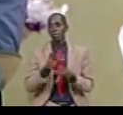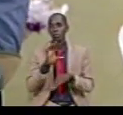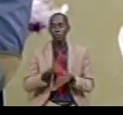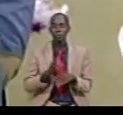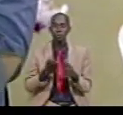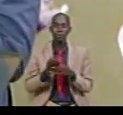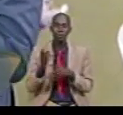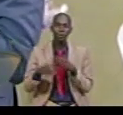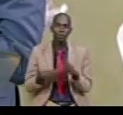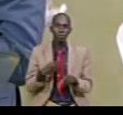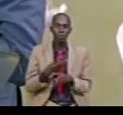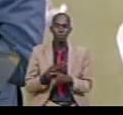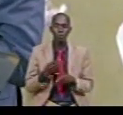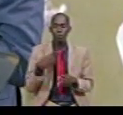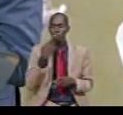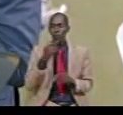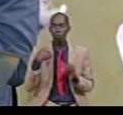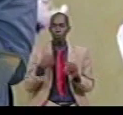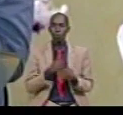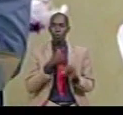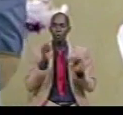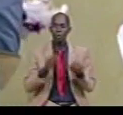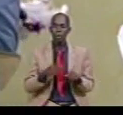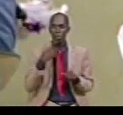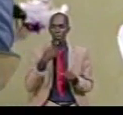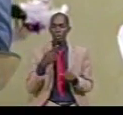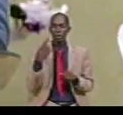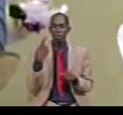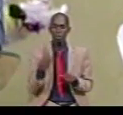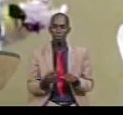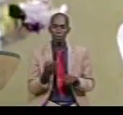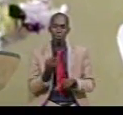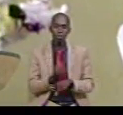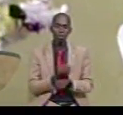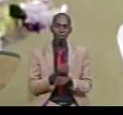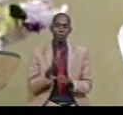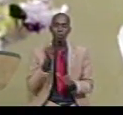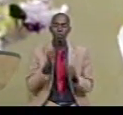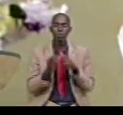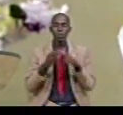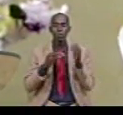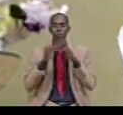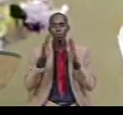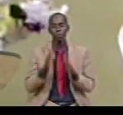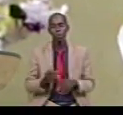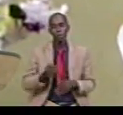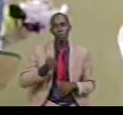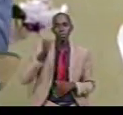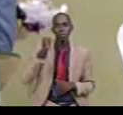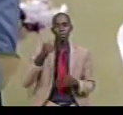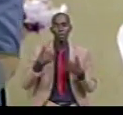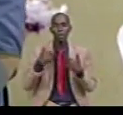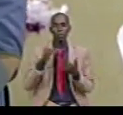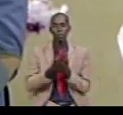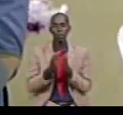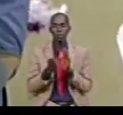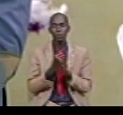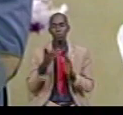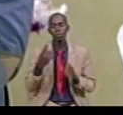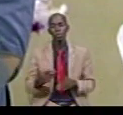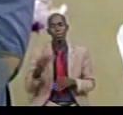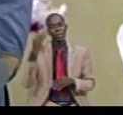say, the stone which the builders refuse is become the headstone of the